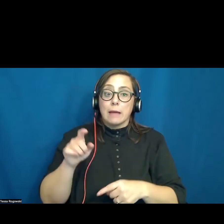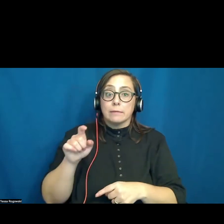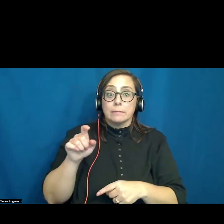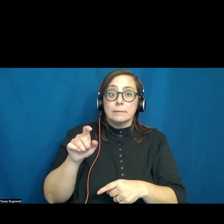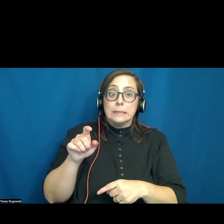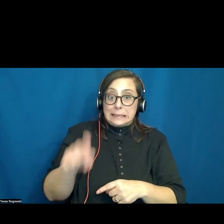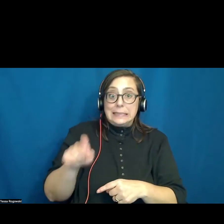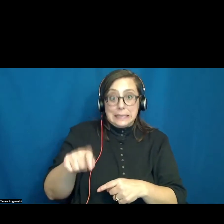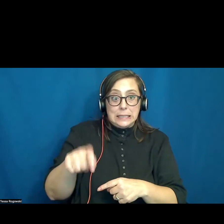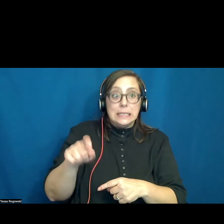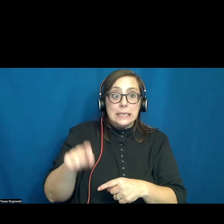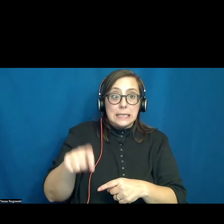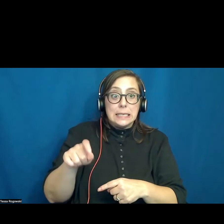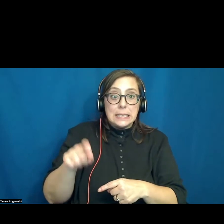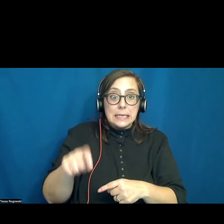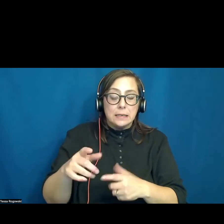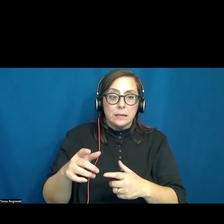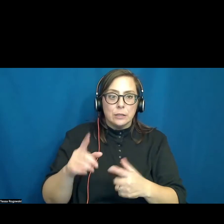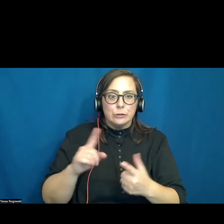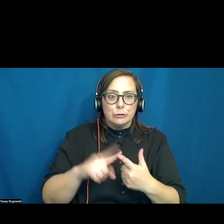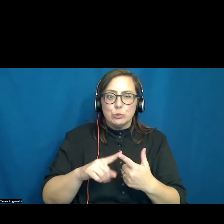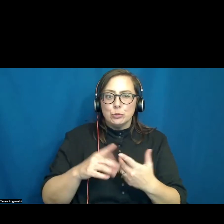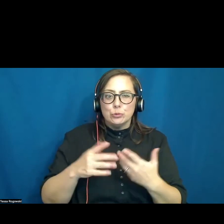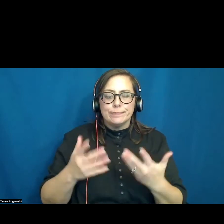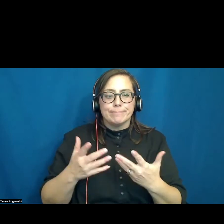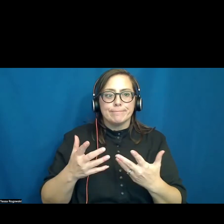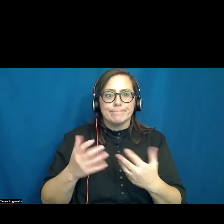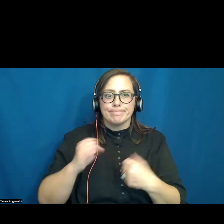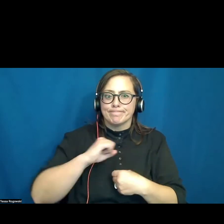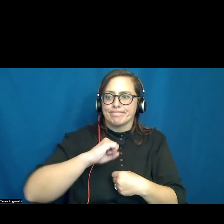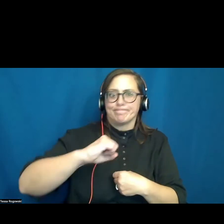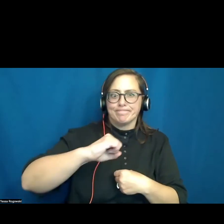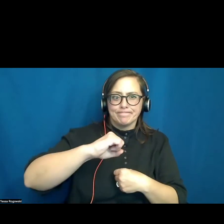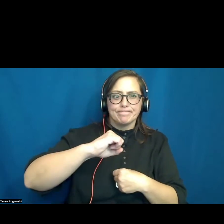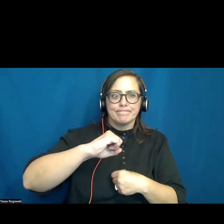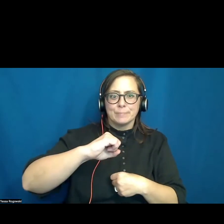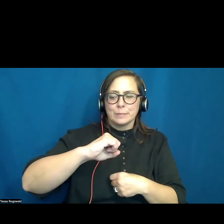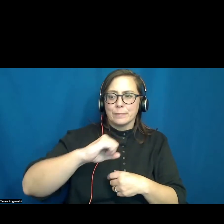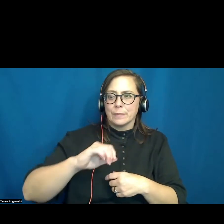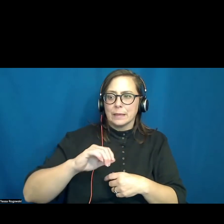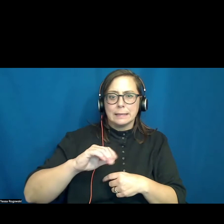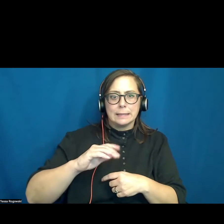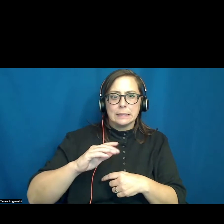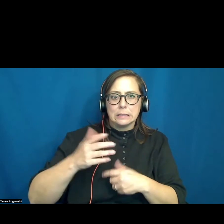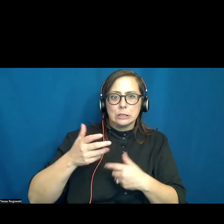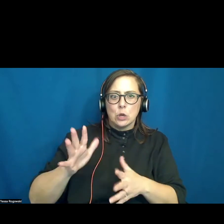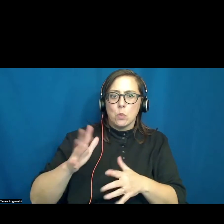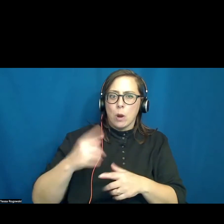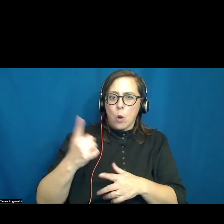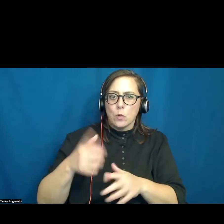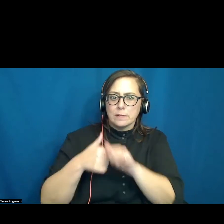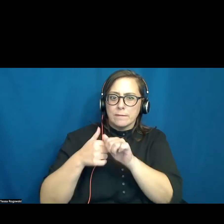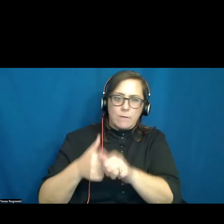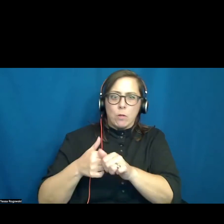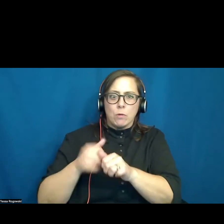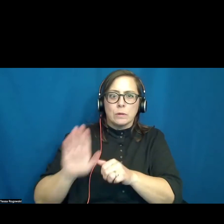to push back against that that narrowing, and I don't